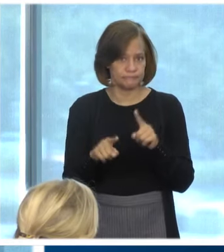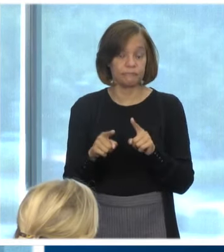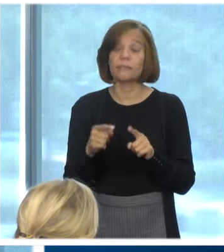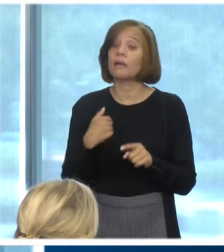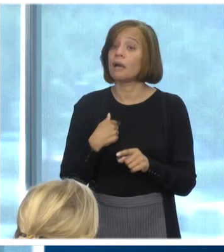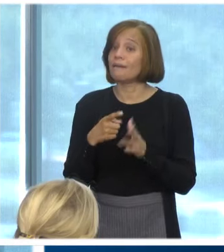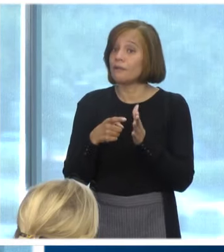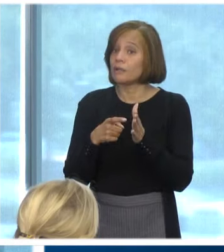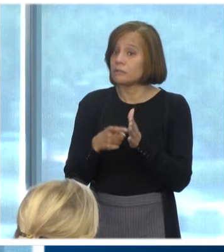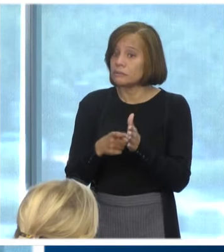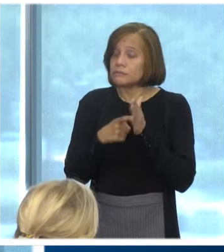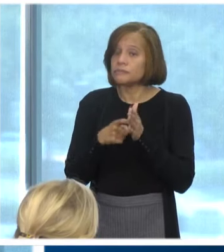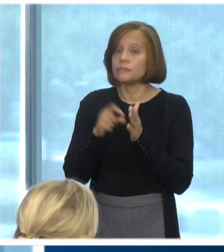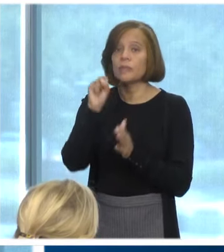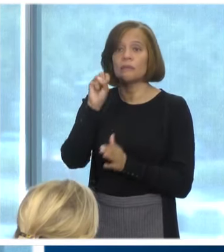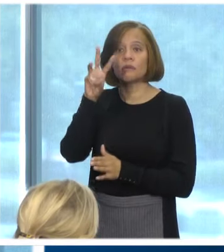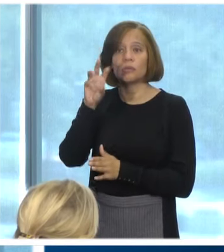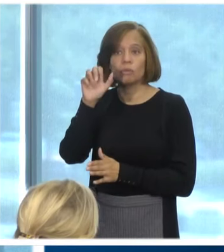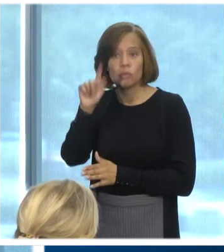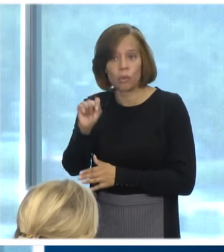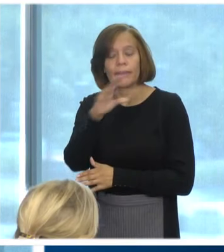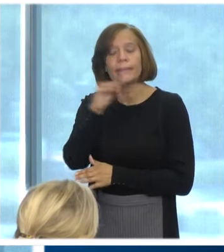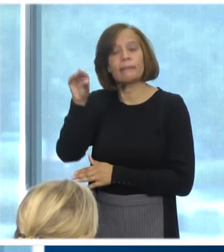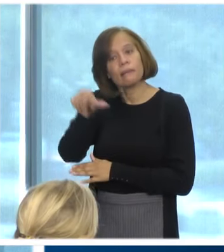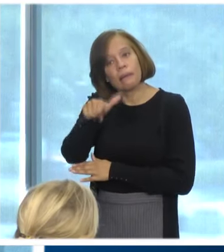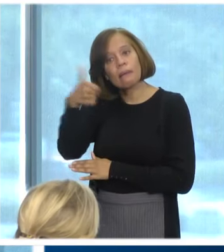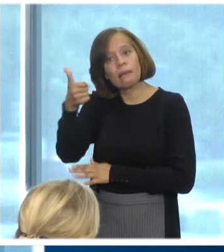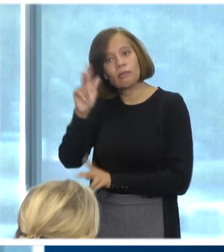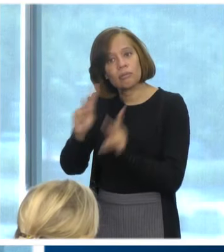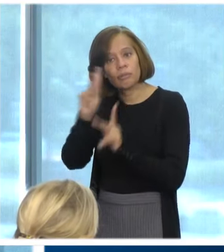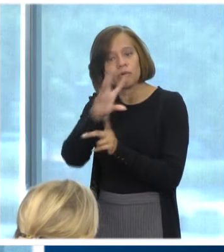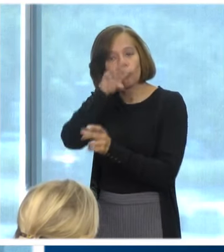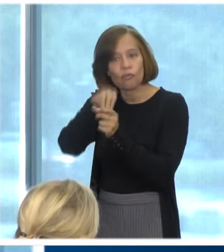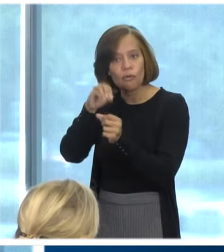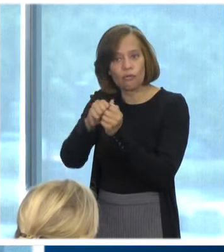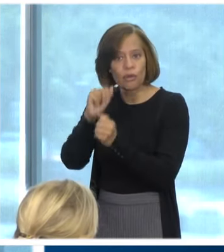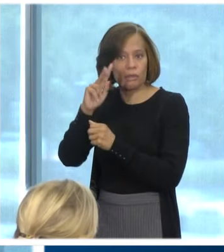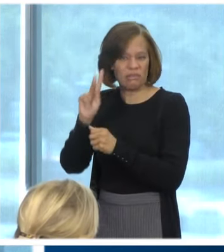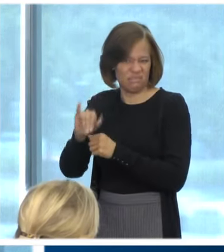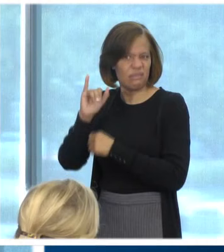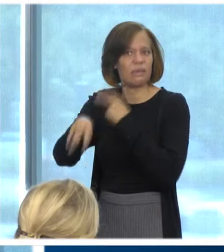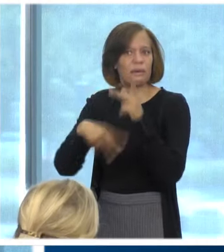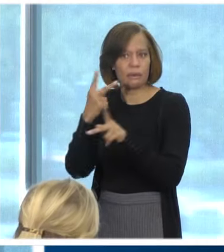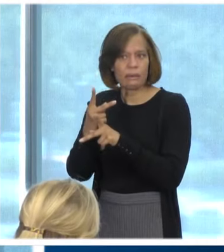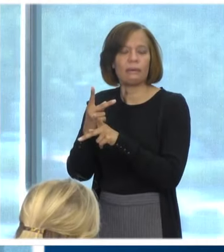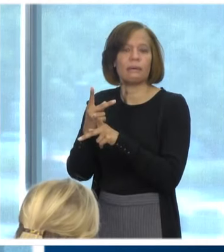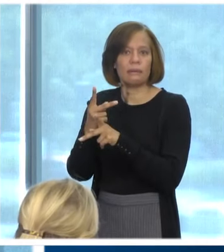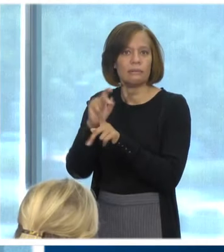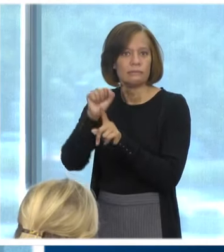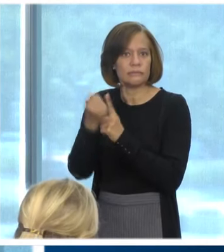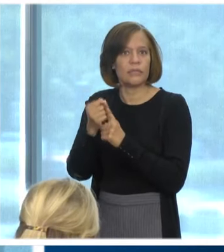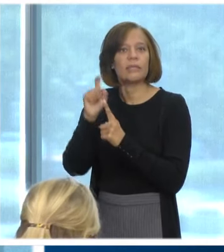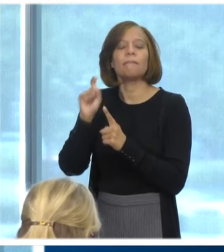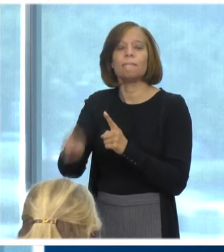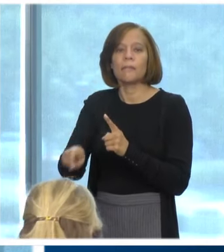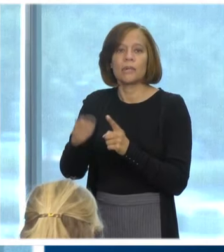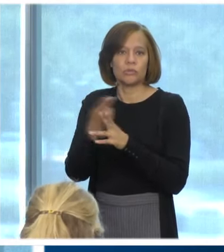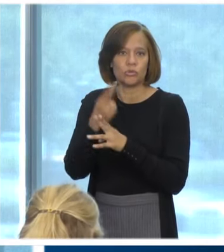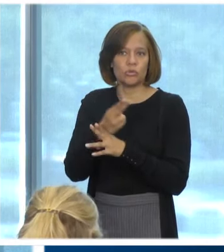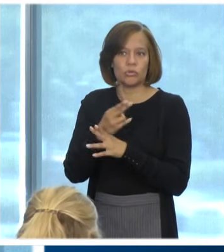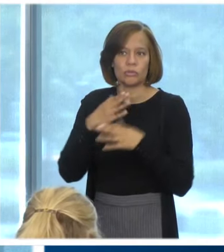personnel and others who participate in tactical operations to be equipped with and utilize body-worn